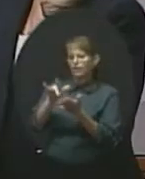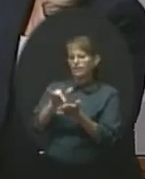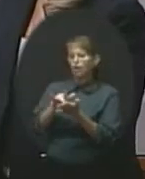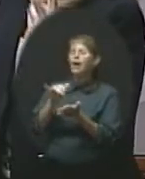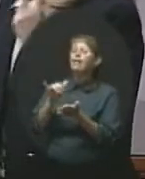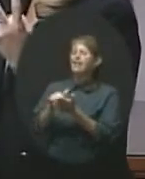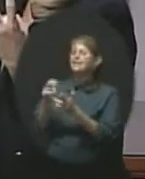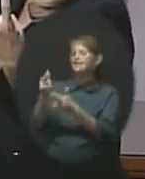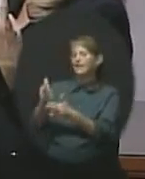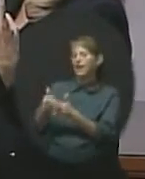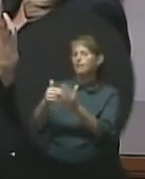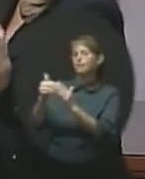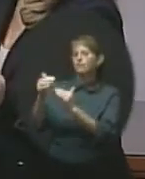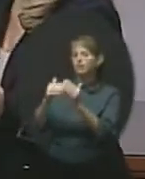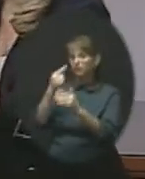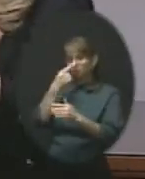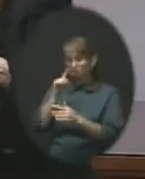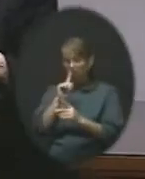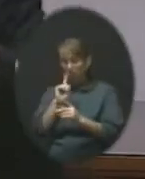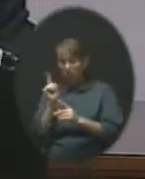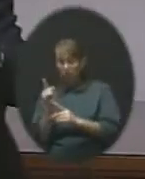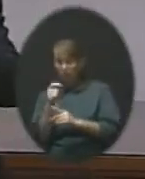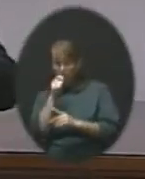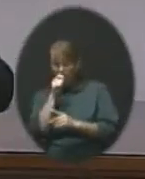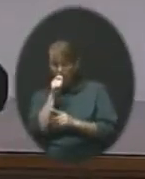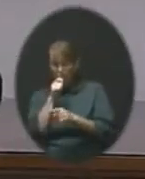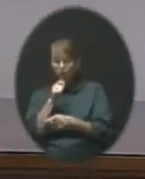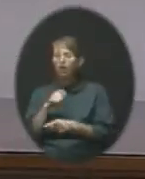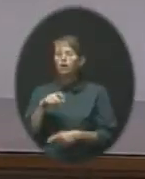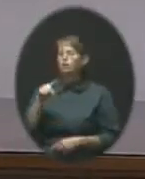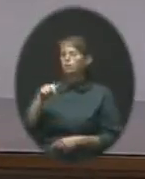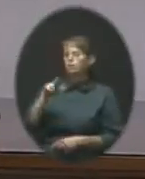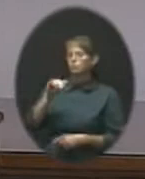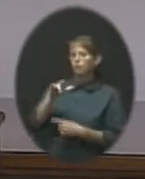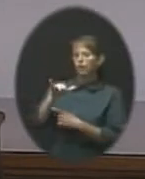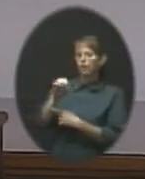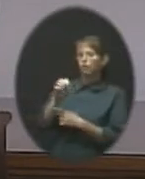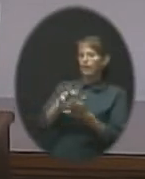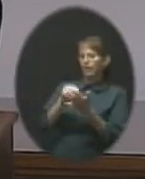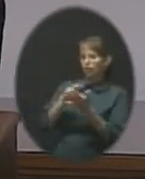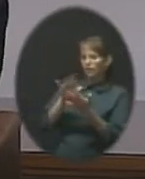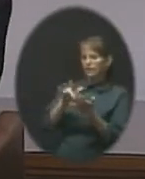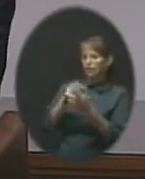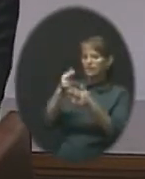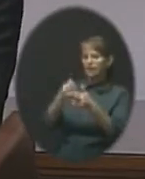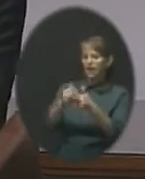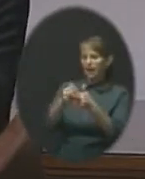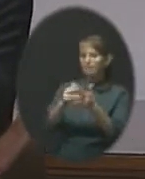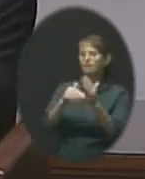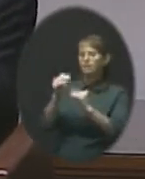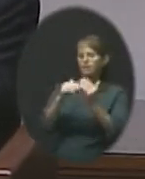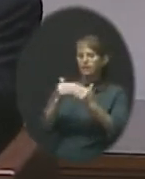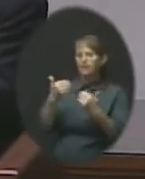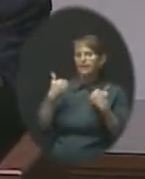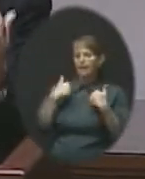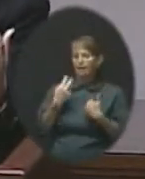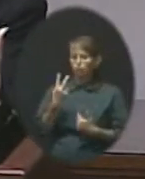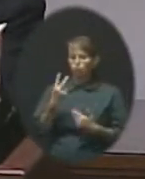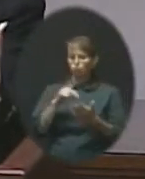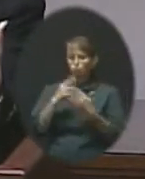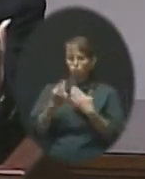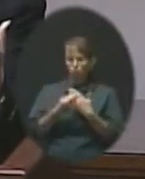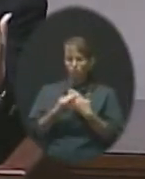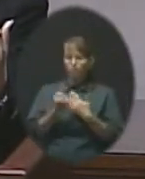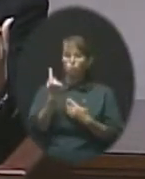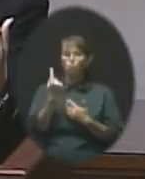name of a building. It has two programs. Could you come over to the microphone, please? Prairie Learning Center is the name of a building. It has two programs. One of the programs is called